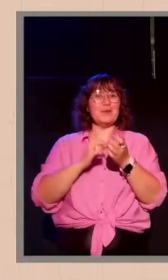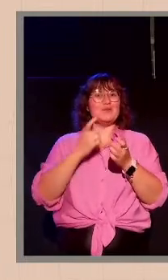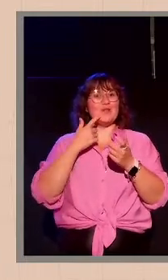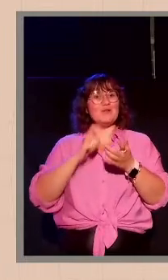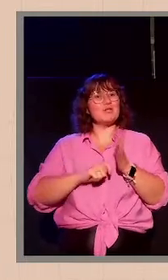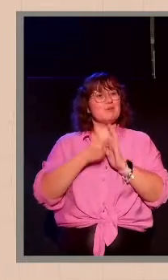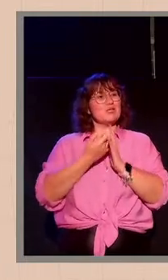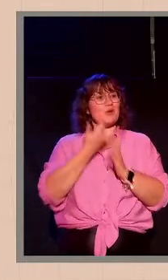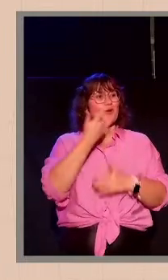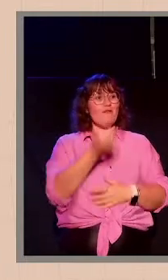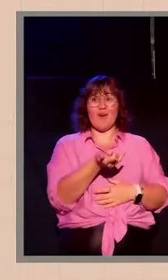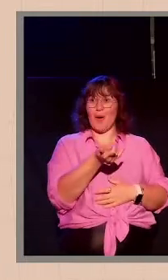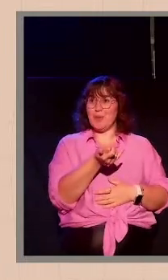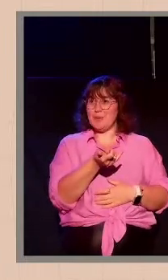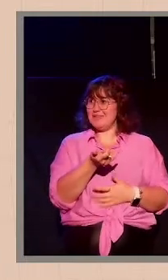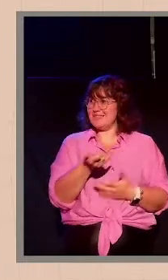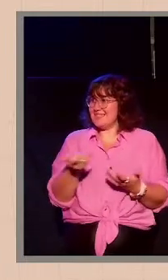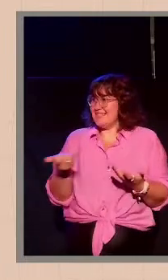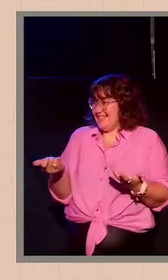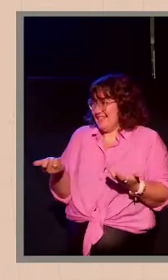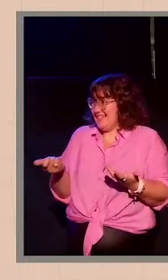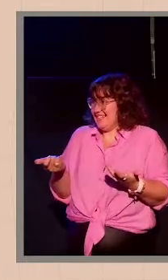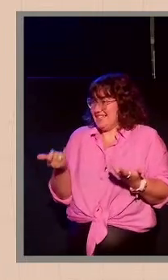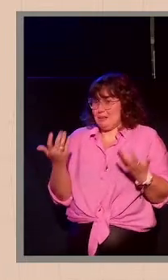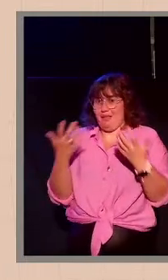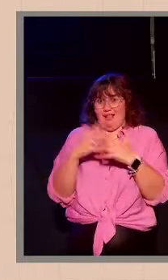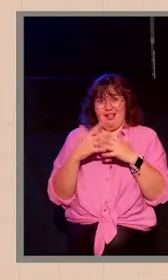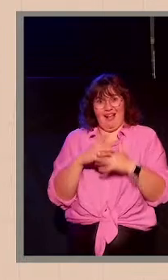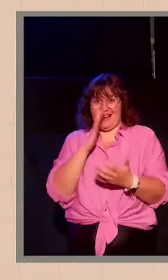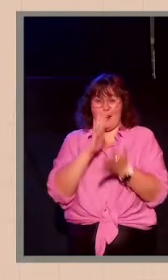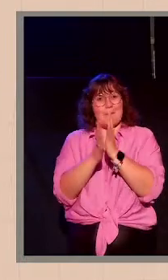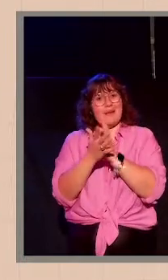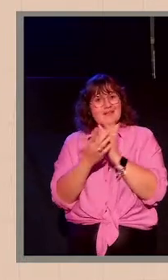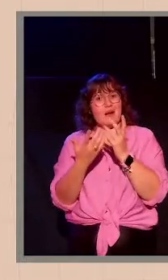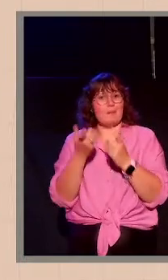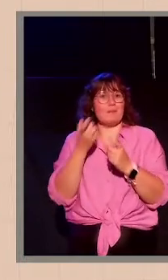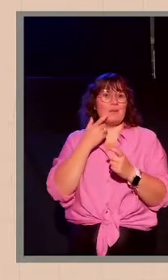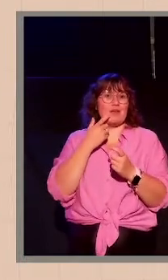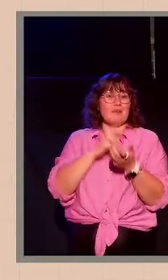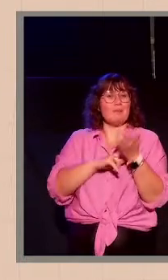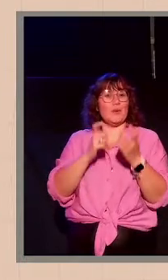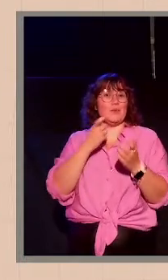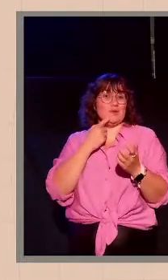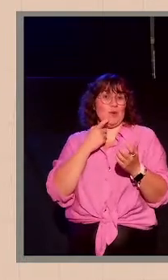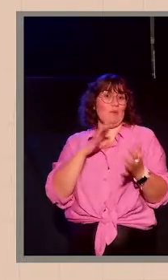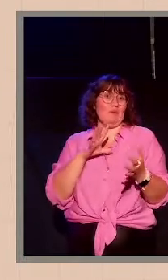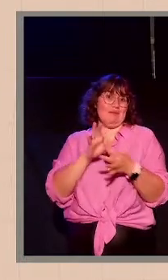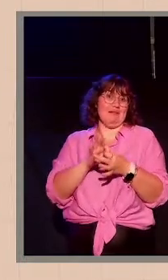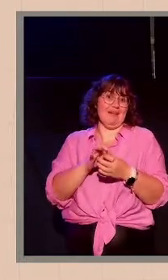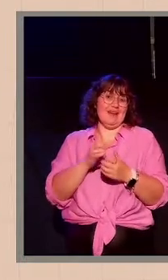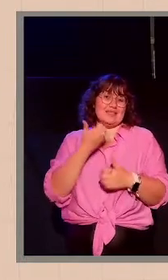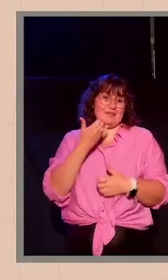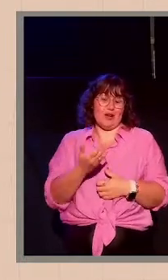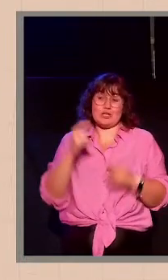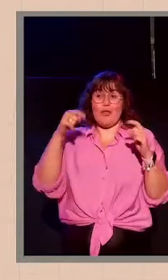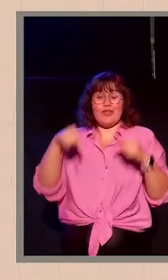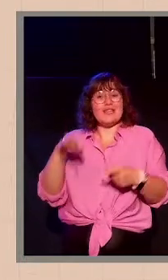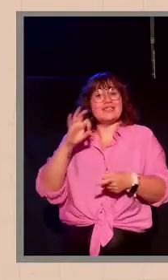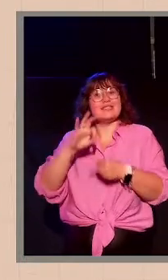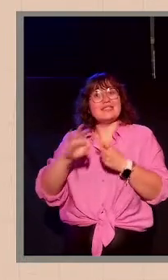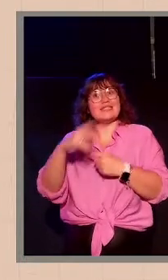checking out a whole load of Bluetooth interference. It really can mess up with Bluetooth-enabled devices. So this is designed to